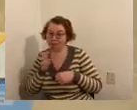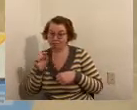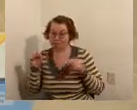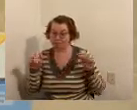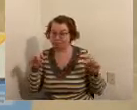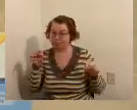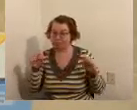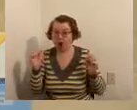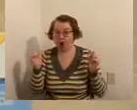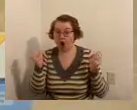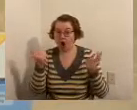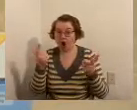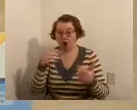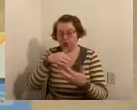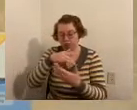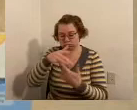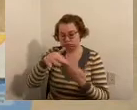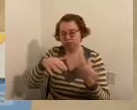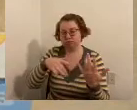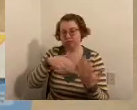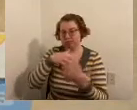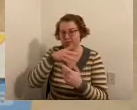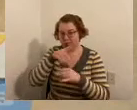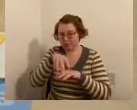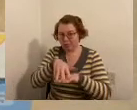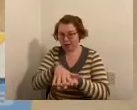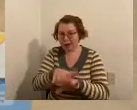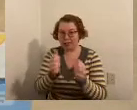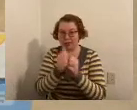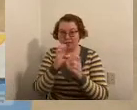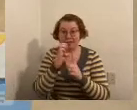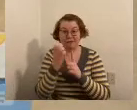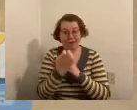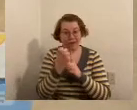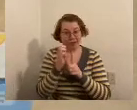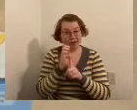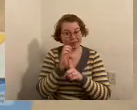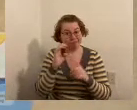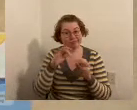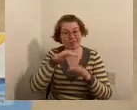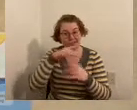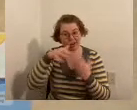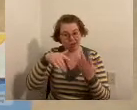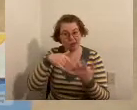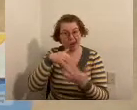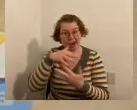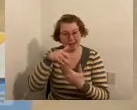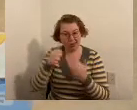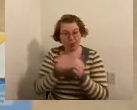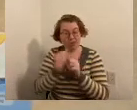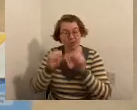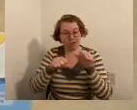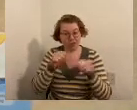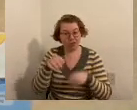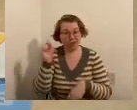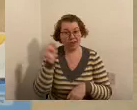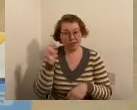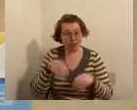they're all interacting in the environment. They're interacting with each other. And so yes, in